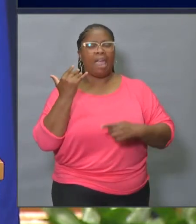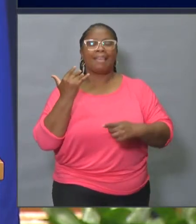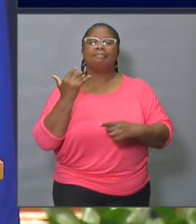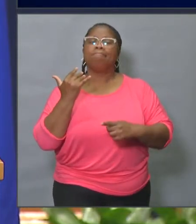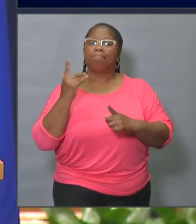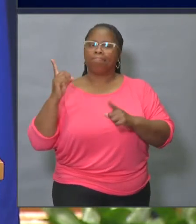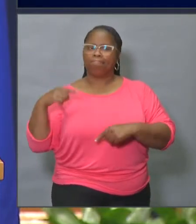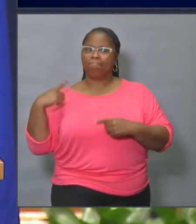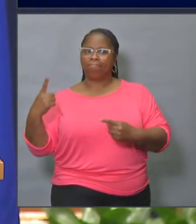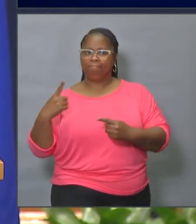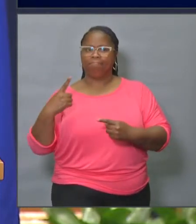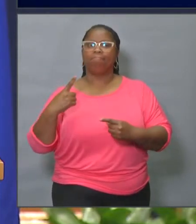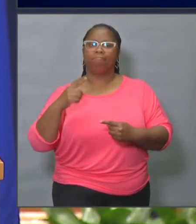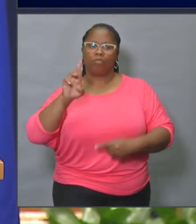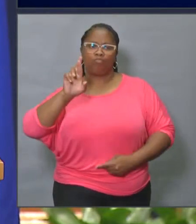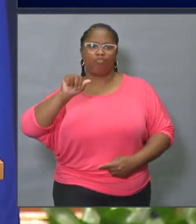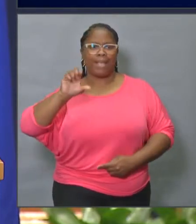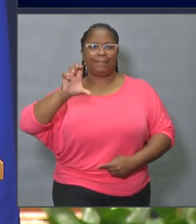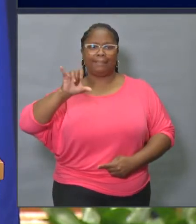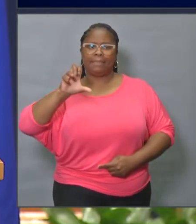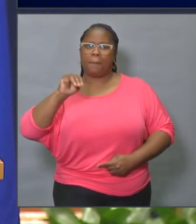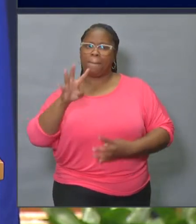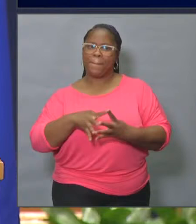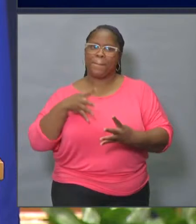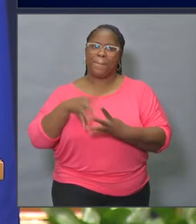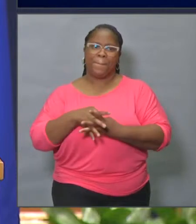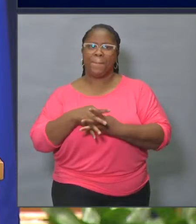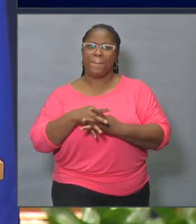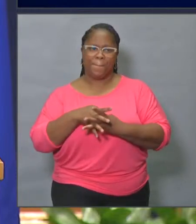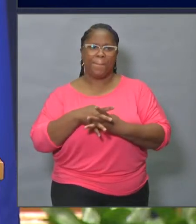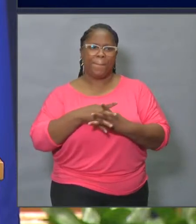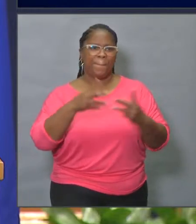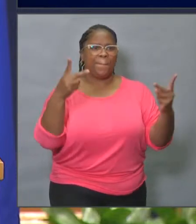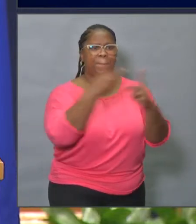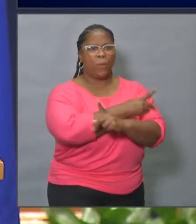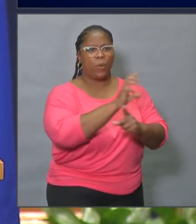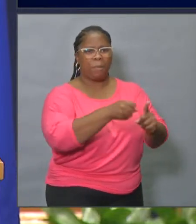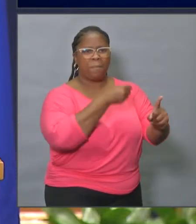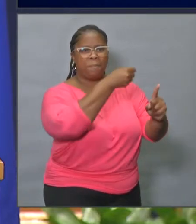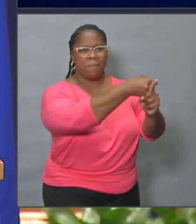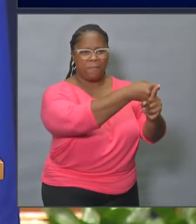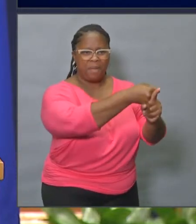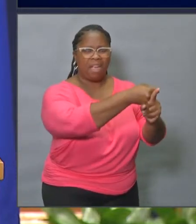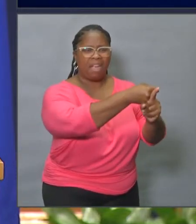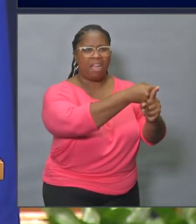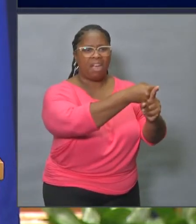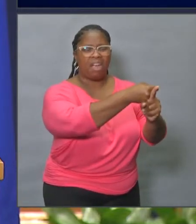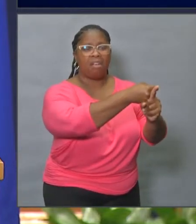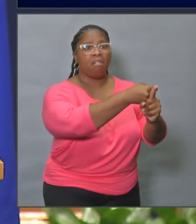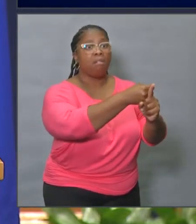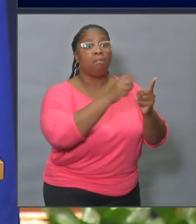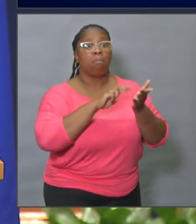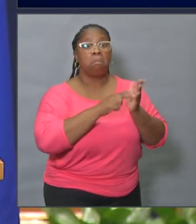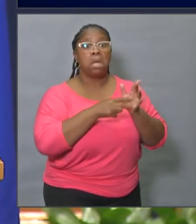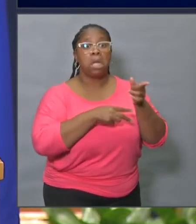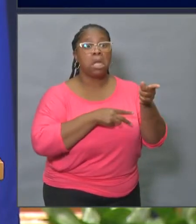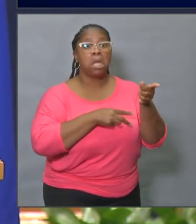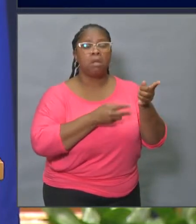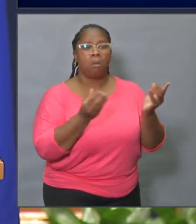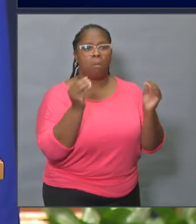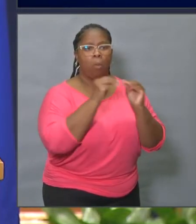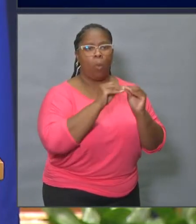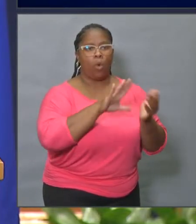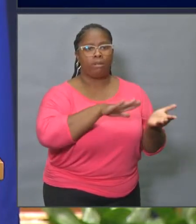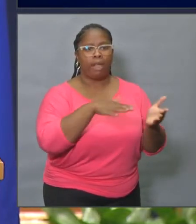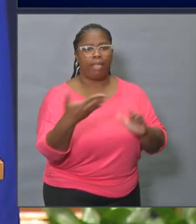well-being. And as I have mentioned, this results in a higher rate of death and